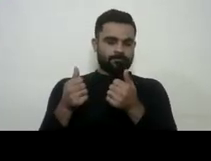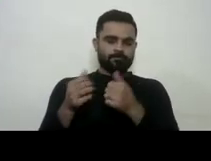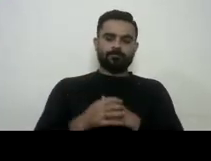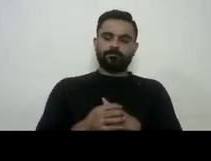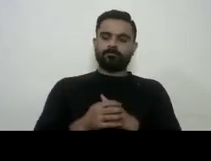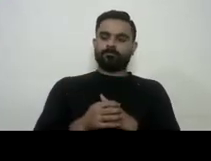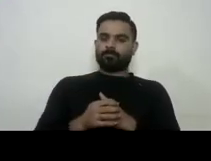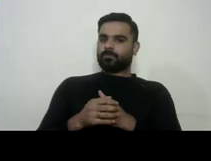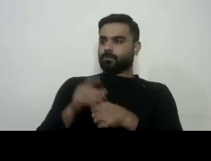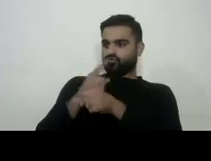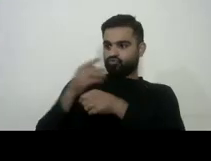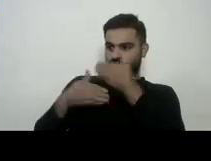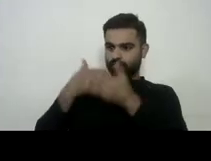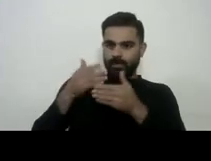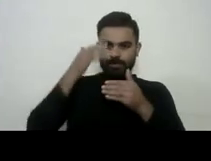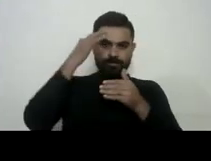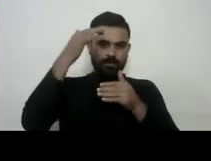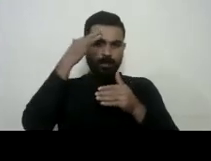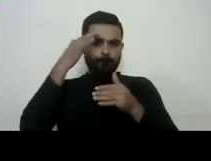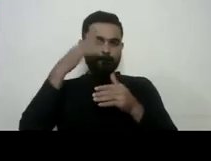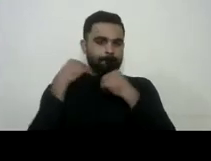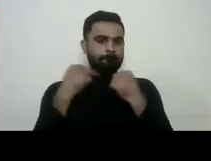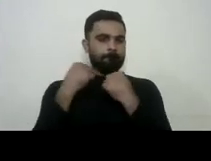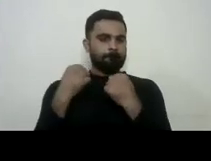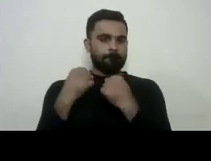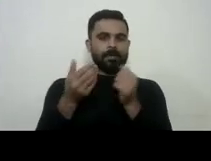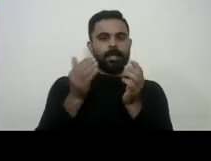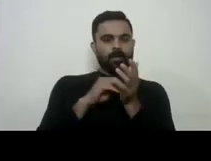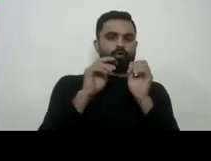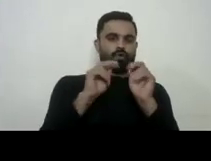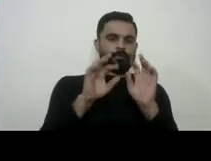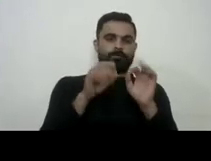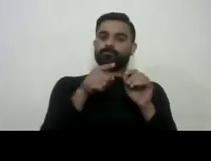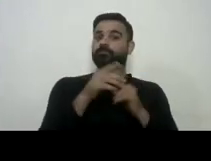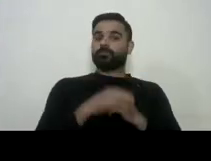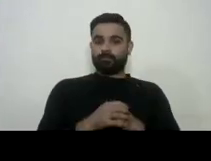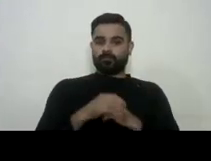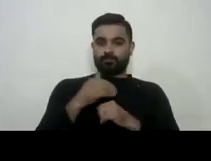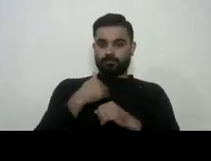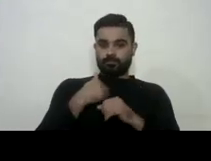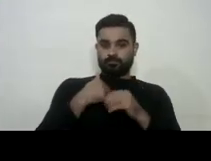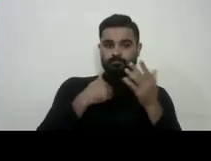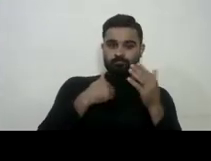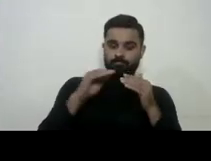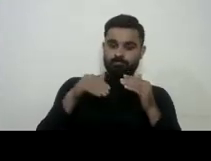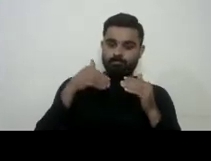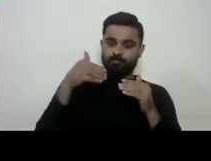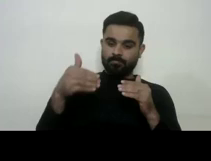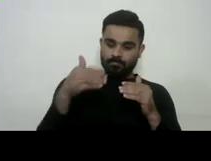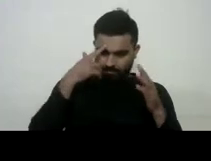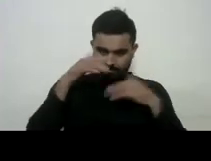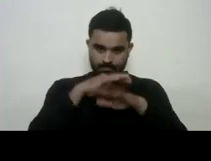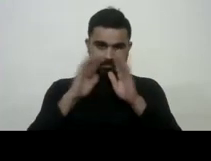Flash fiction, team activities. Okay, with that, can we move to the next strategy,